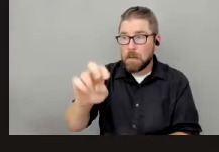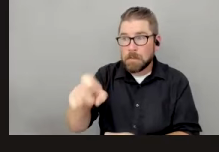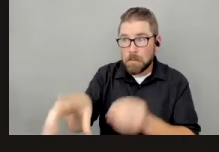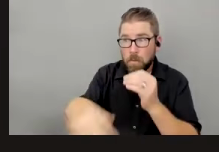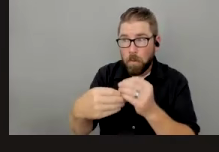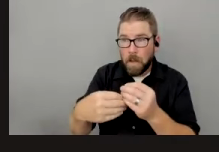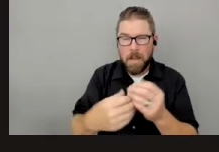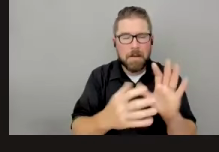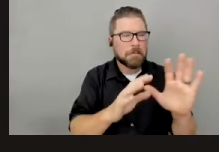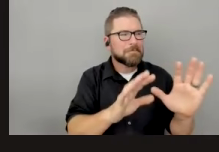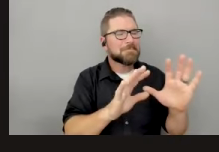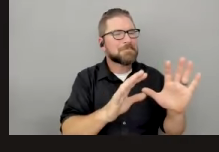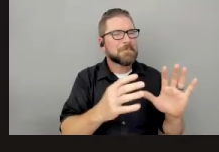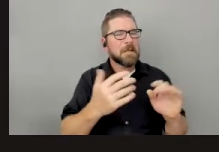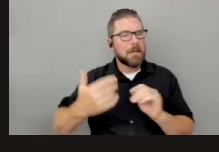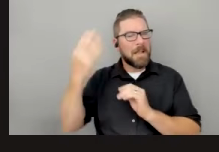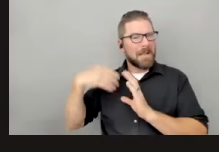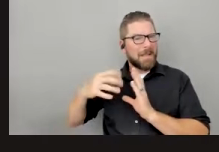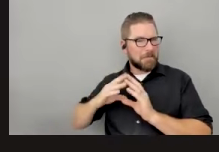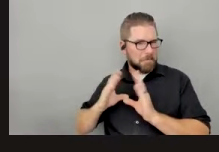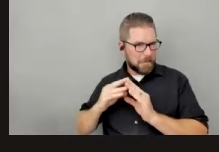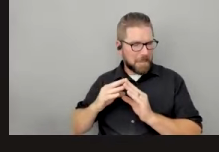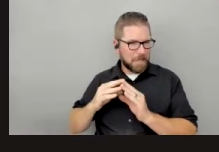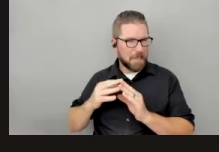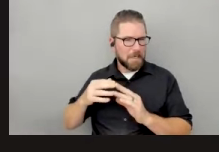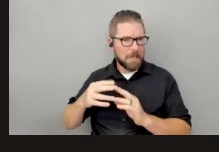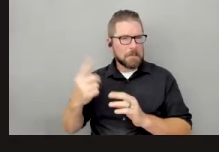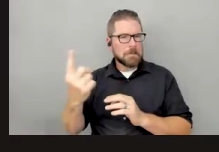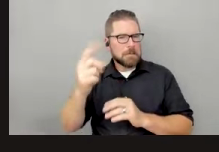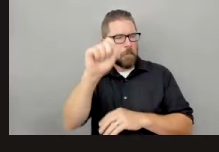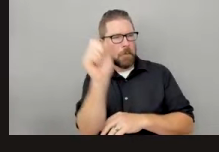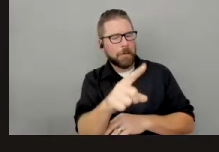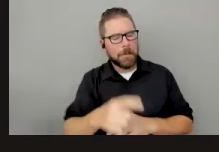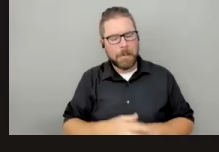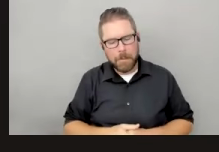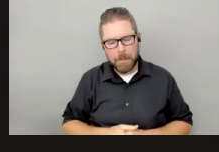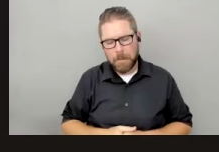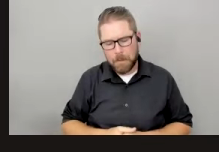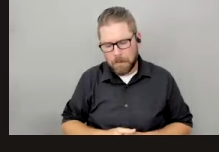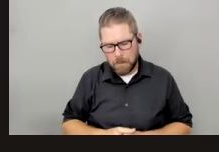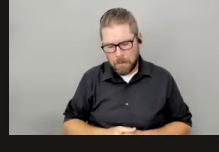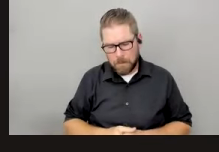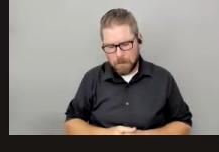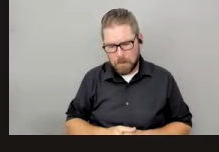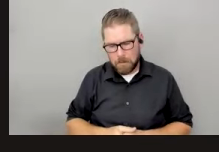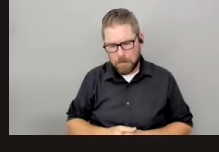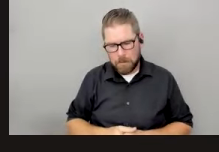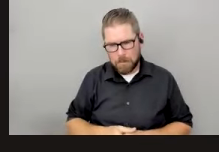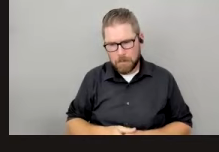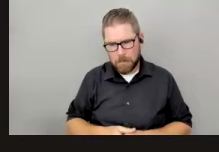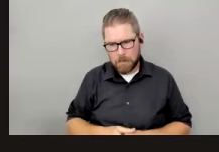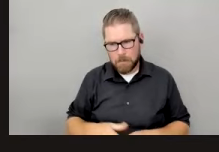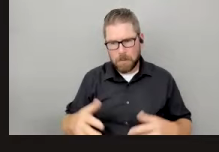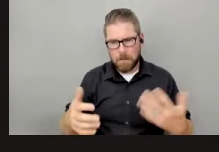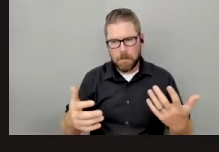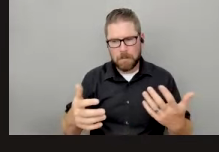coming from the last session. We had a question about when a time frame was reasonable to even request accommodations,